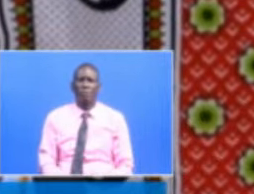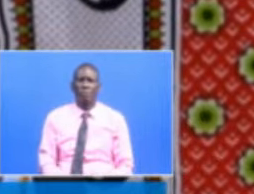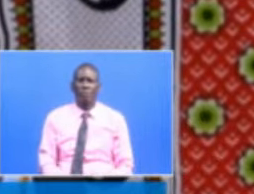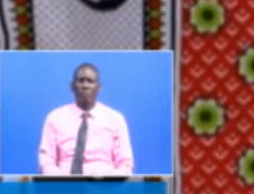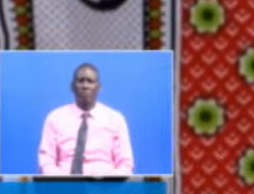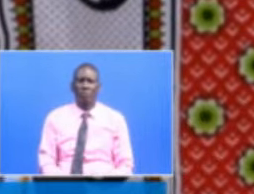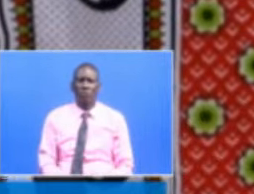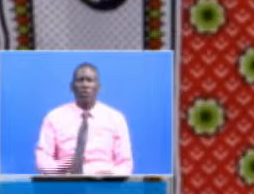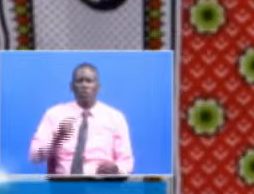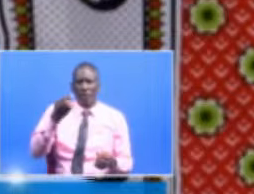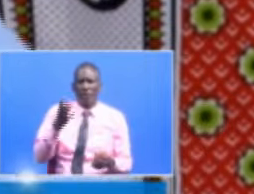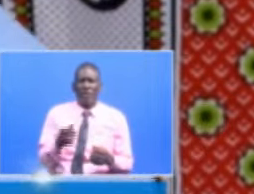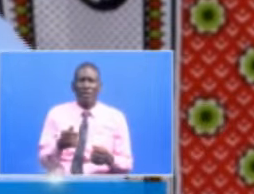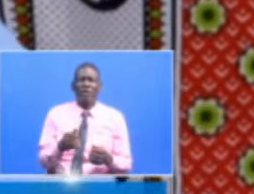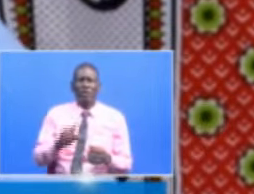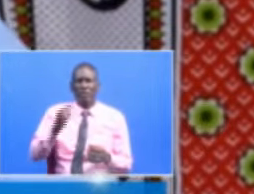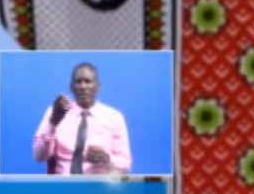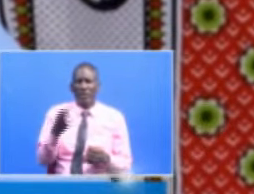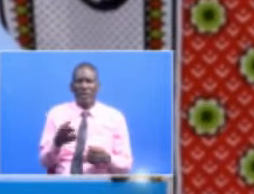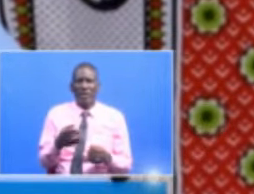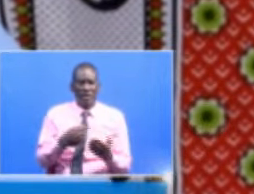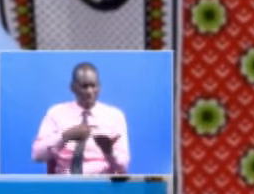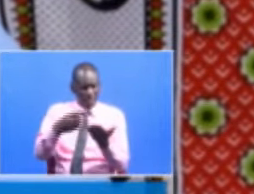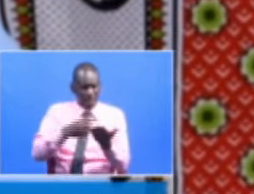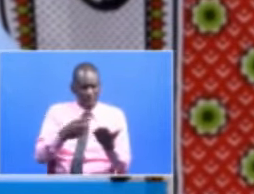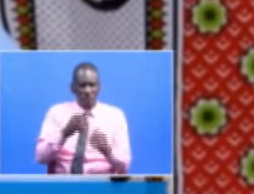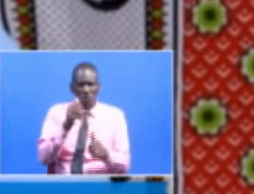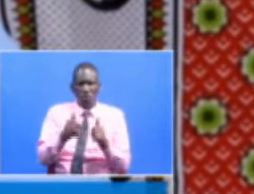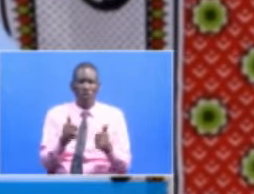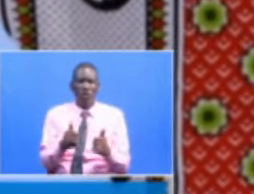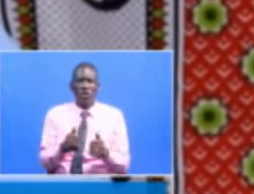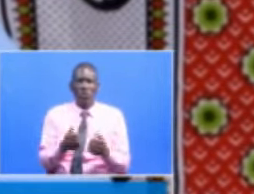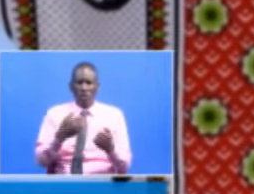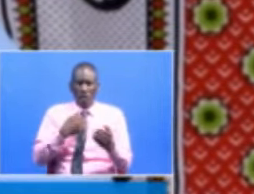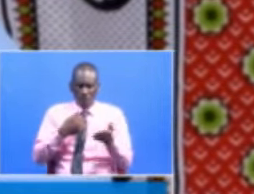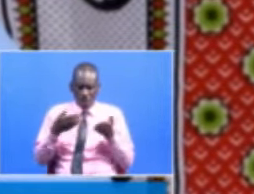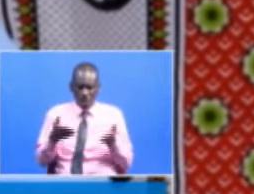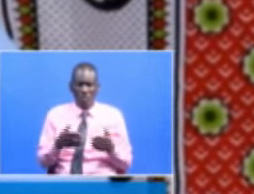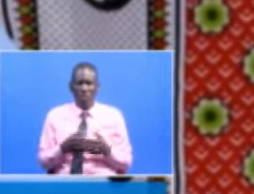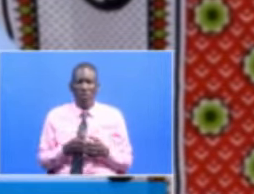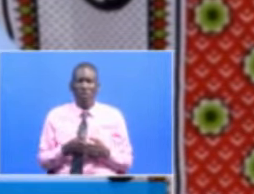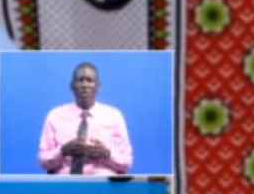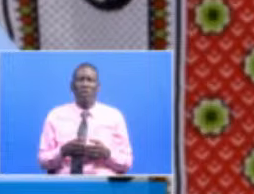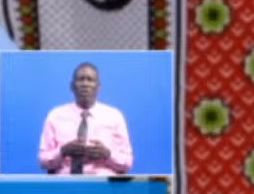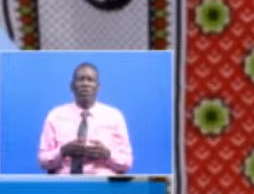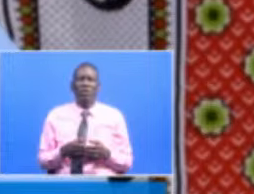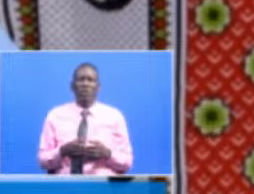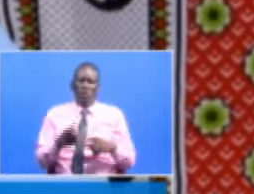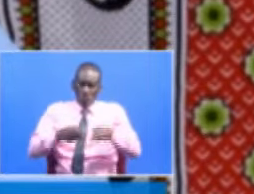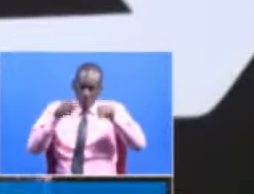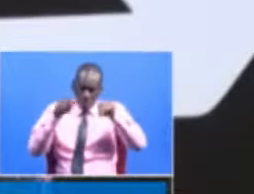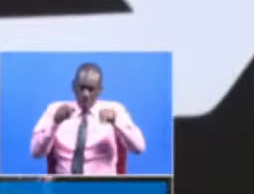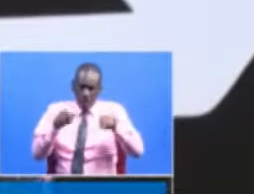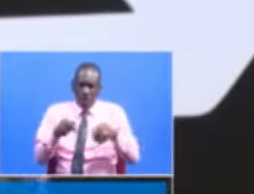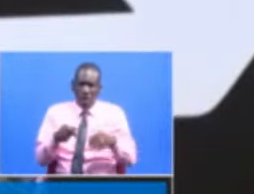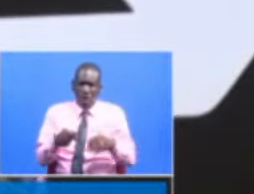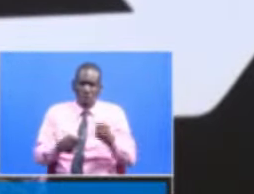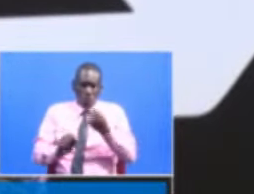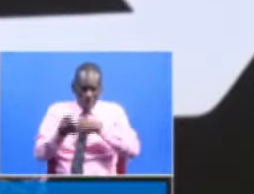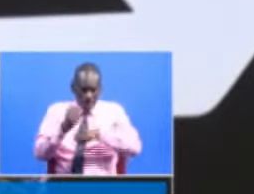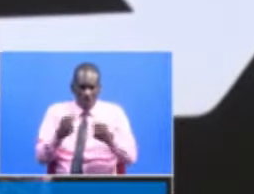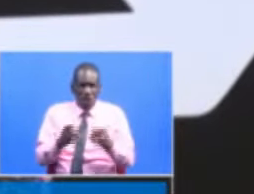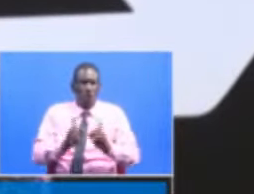Kitu ya kwanza ni conversation ambayo tuko nayo sasa hivi na kutoka hapo tuchukue action